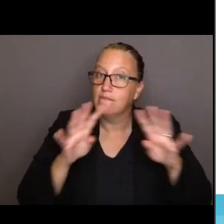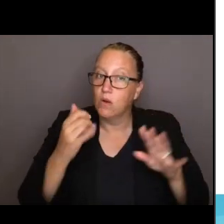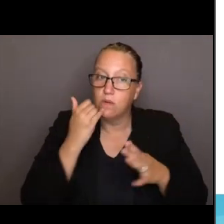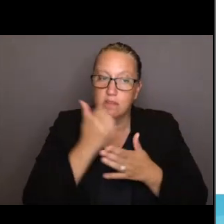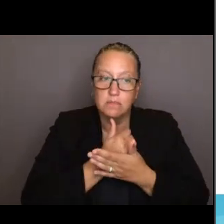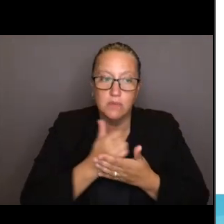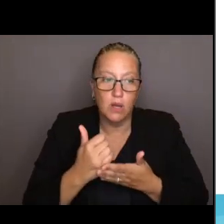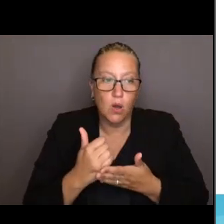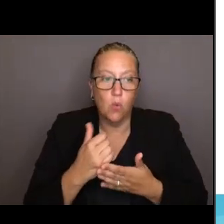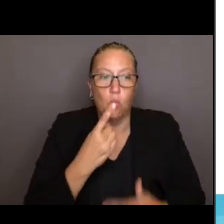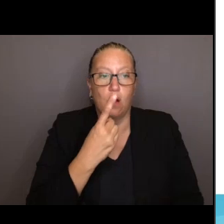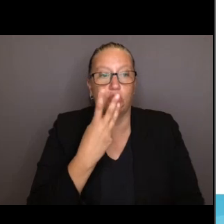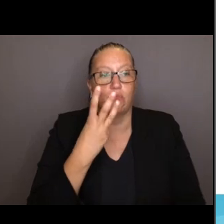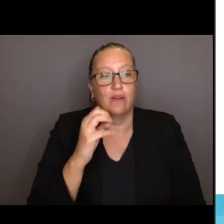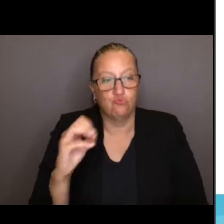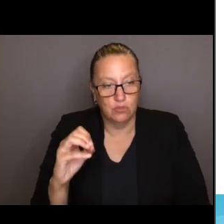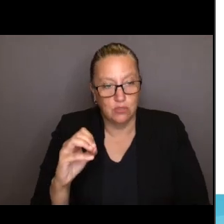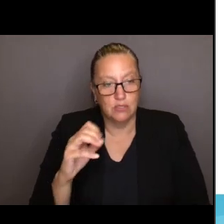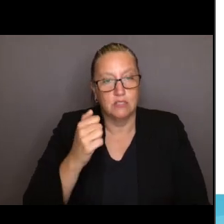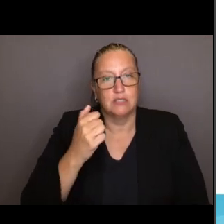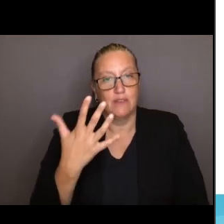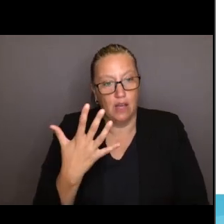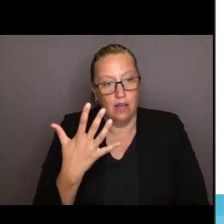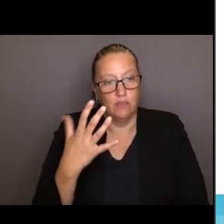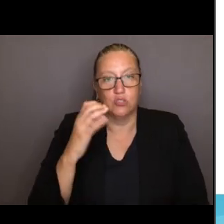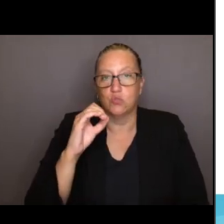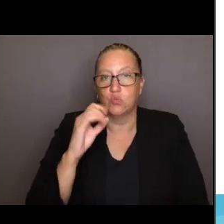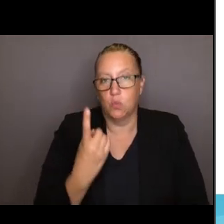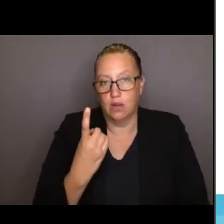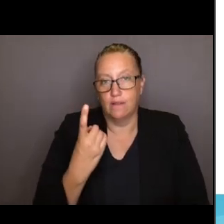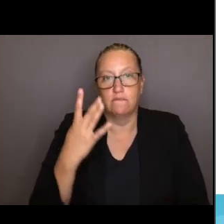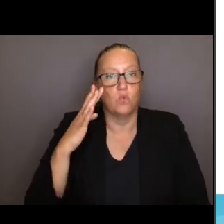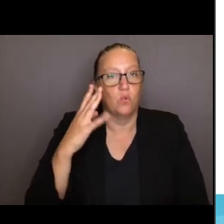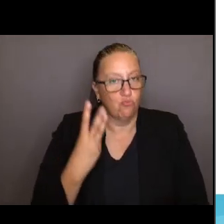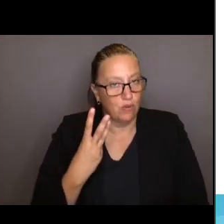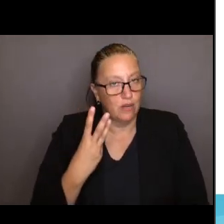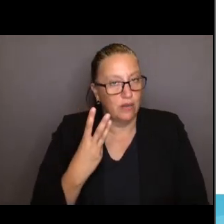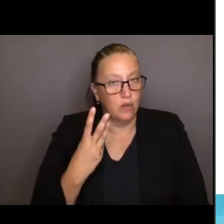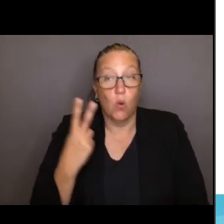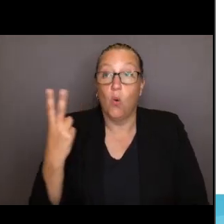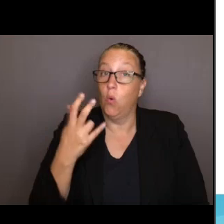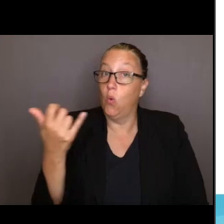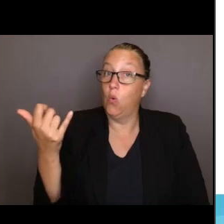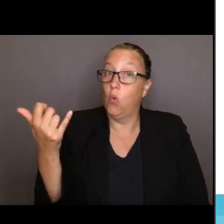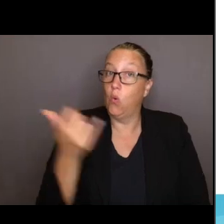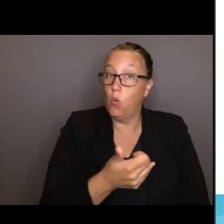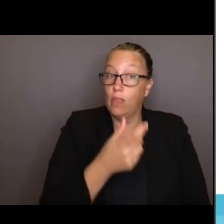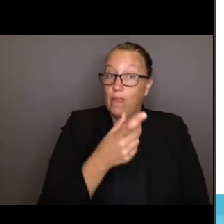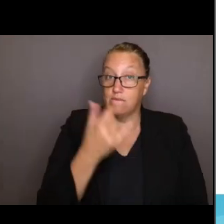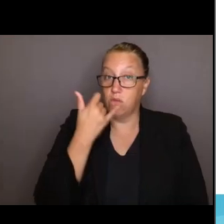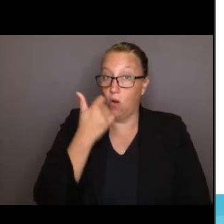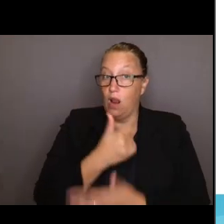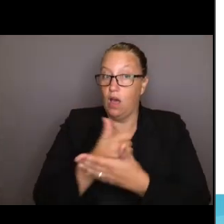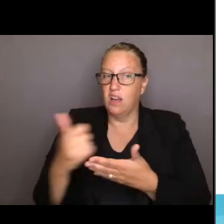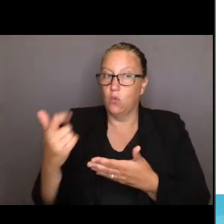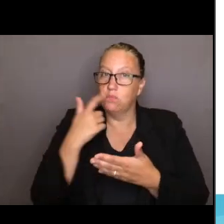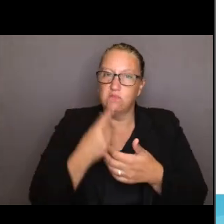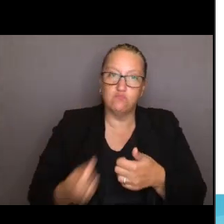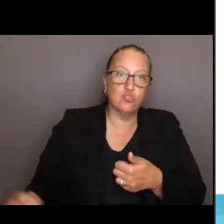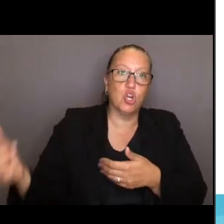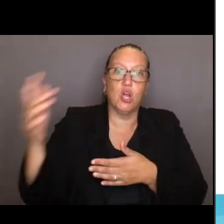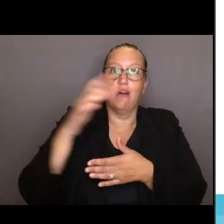65 0143 phone line. So anyone calling that phone line will be answered as a priority in our